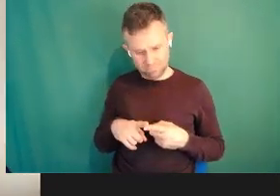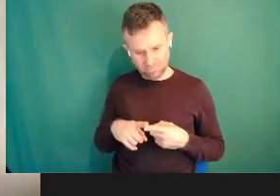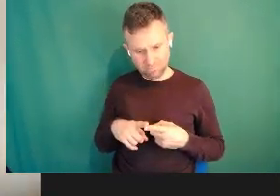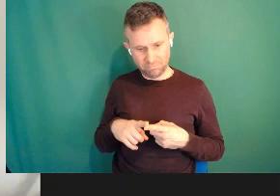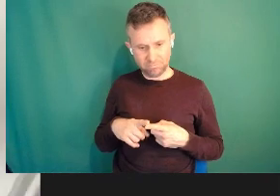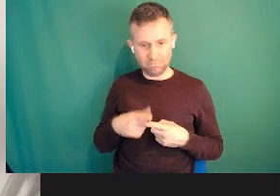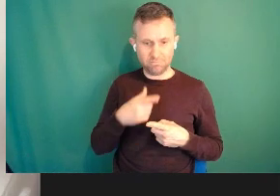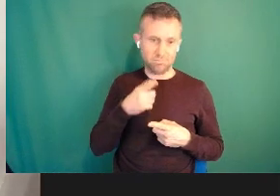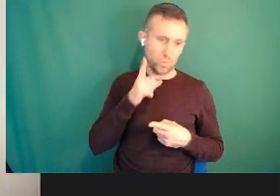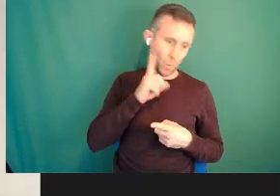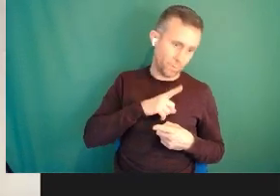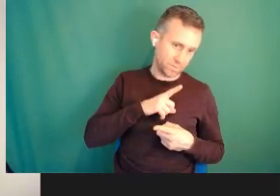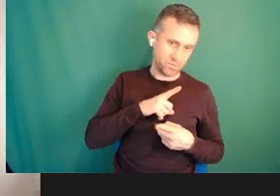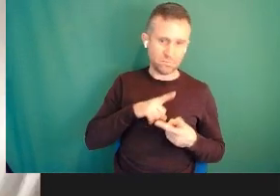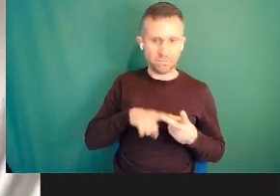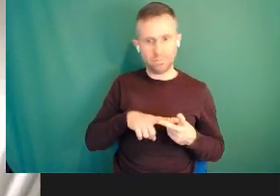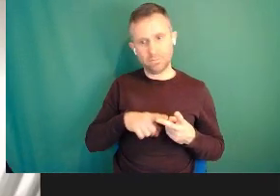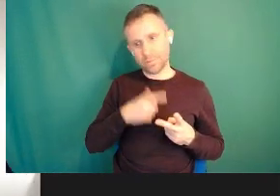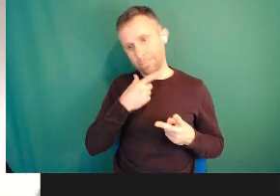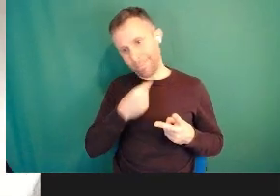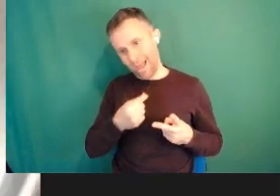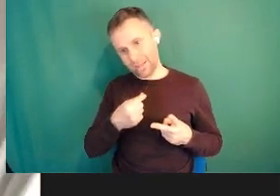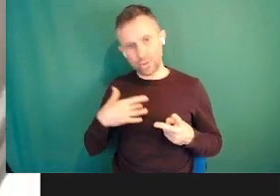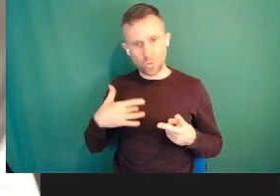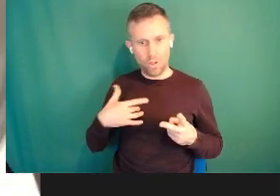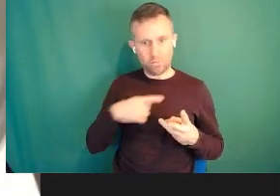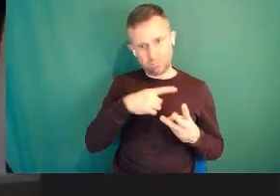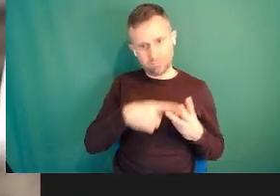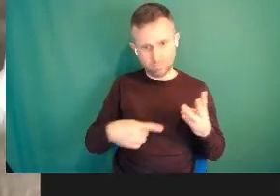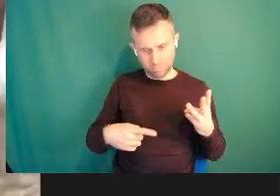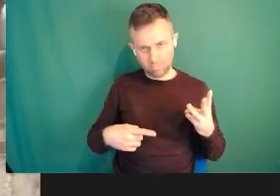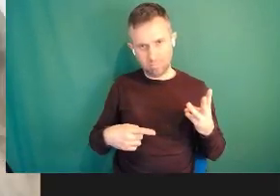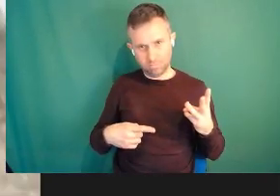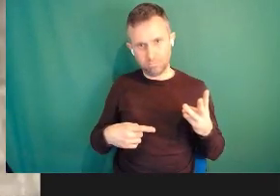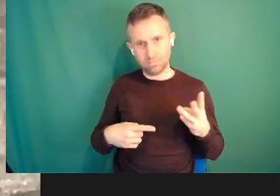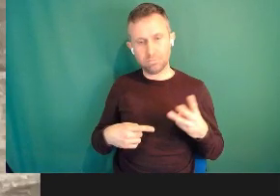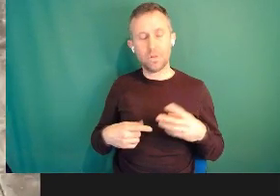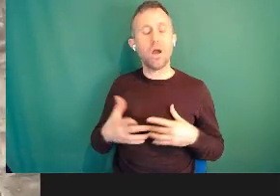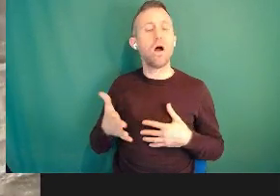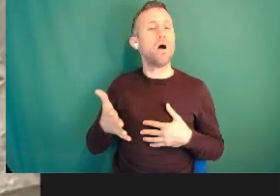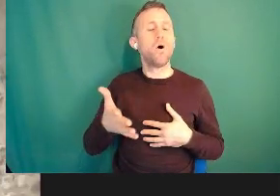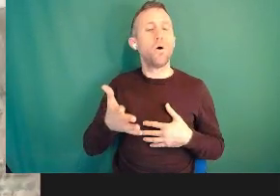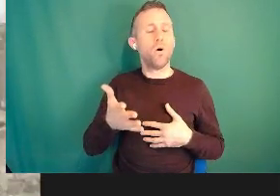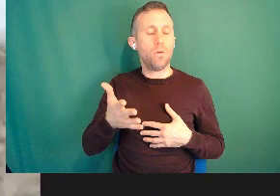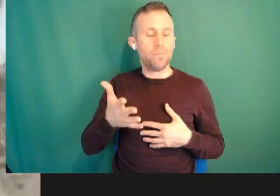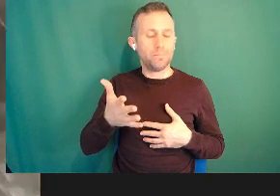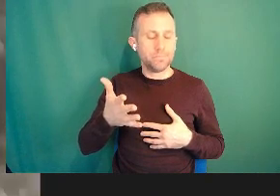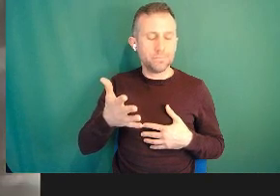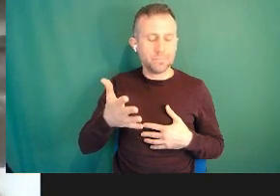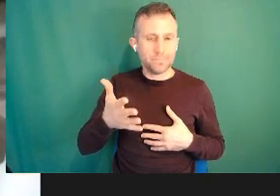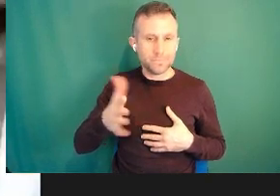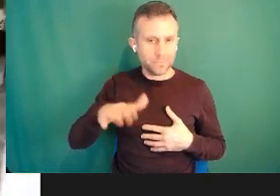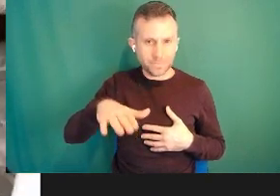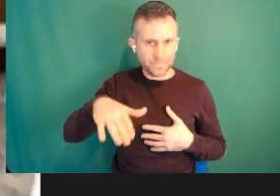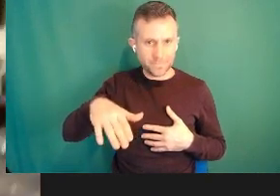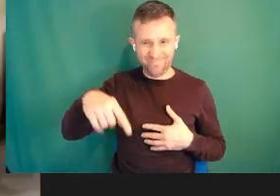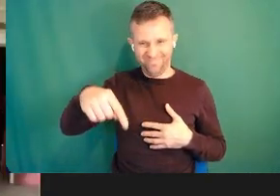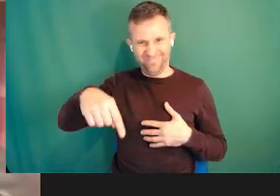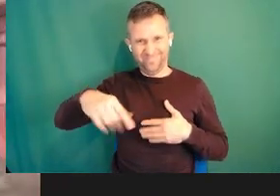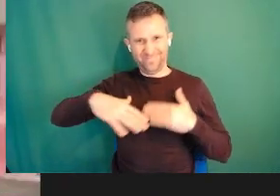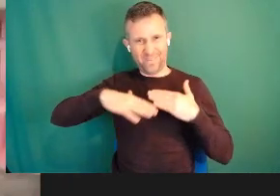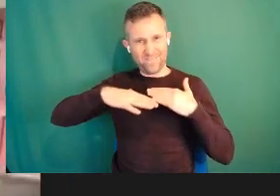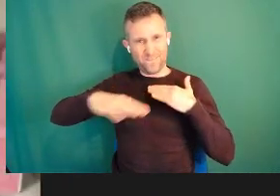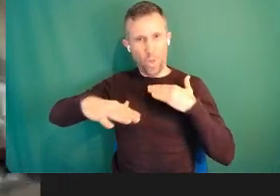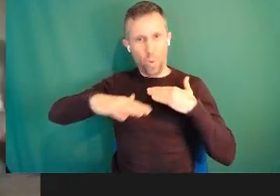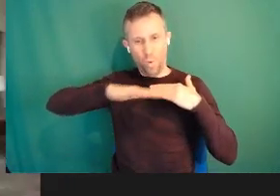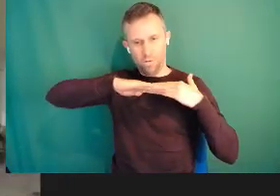don't know if I mentioned, so we have lots of uneven floors, so you can see the stone here.